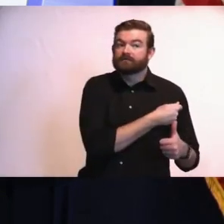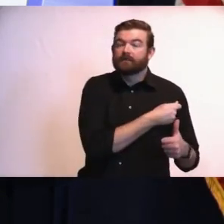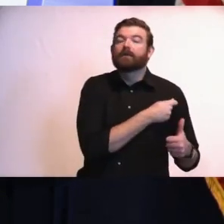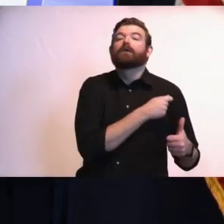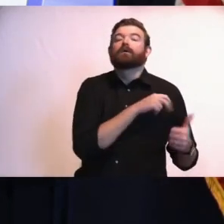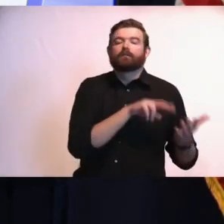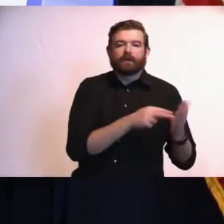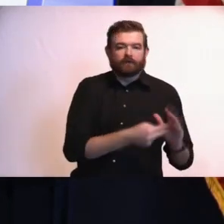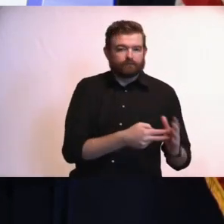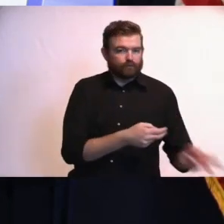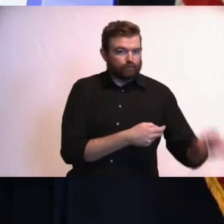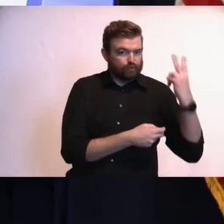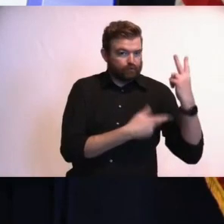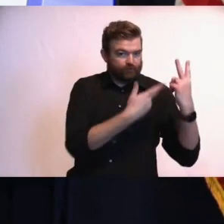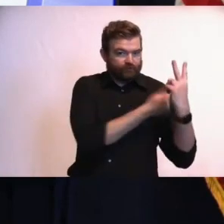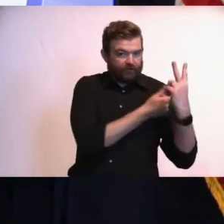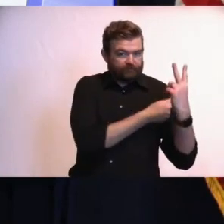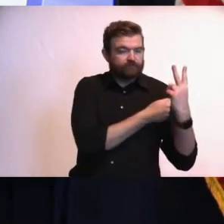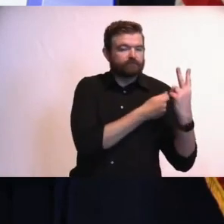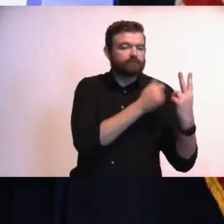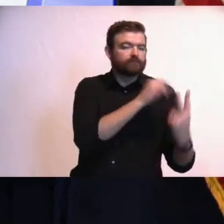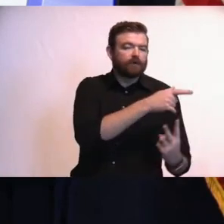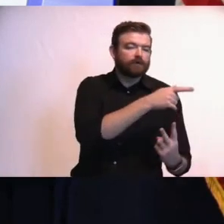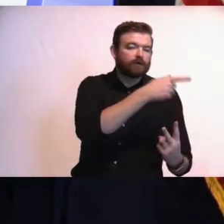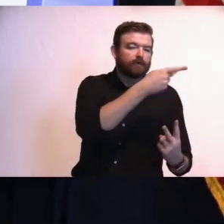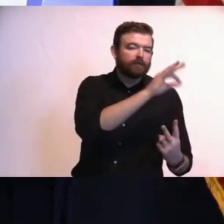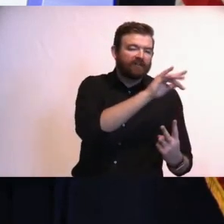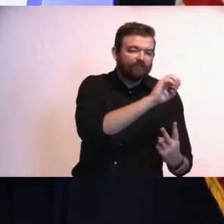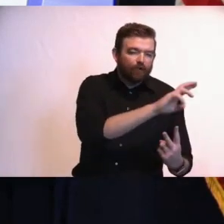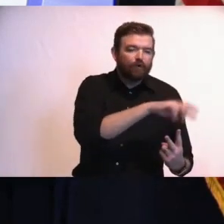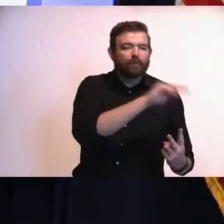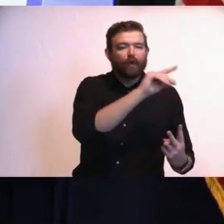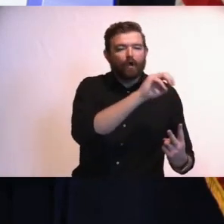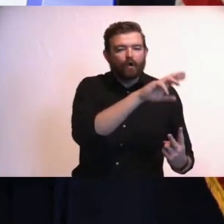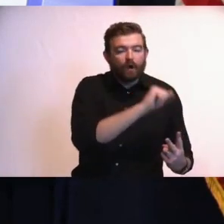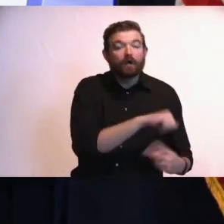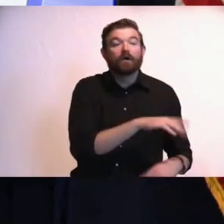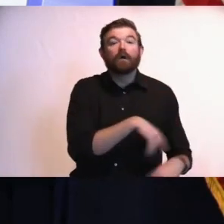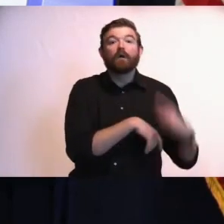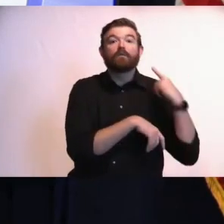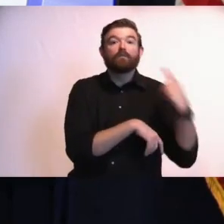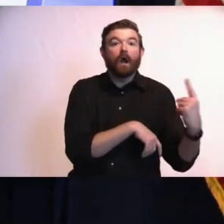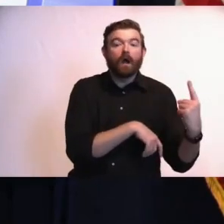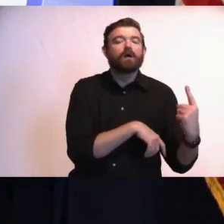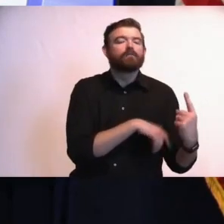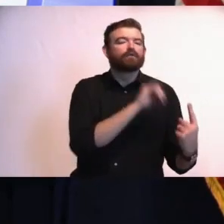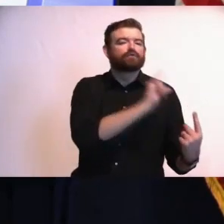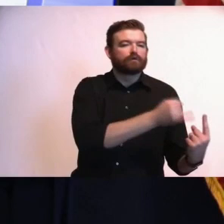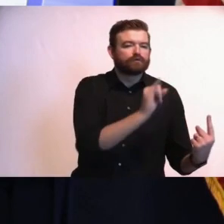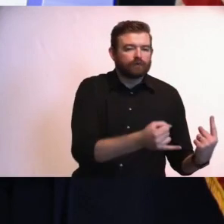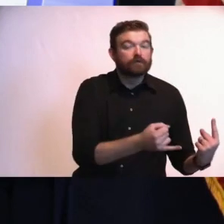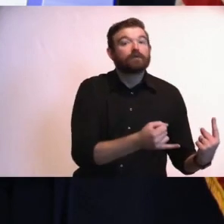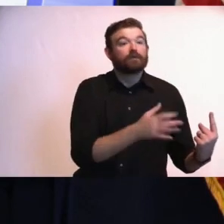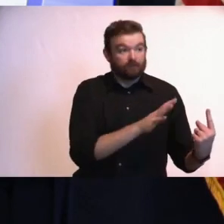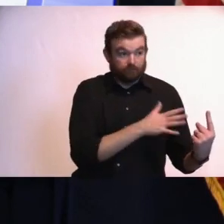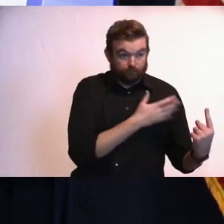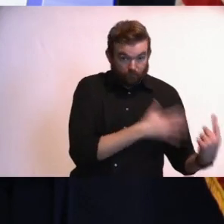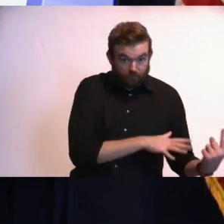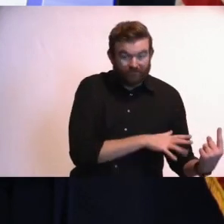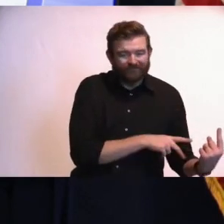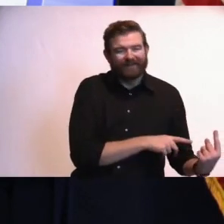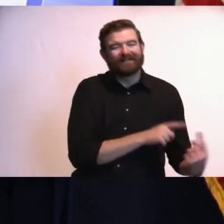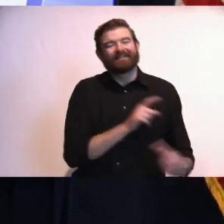of J&J 2 months ago, you are eligible for a booster right now. And remember, children ages 5